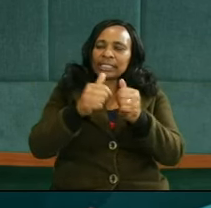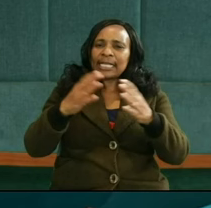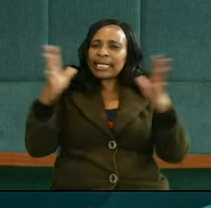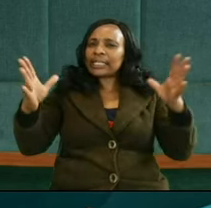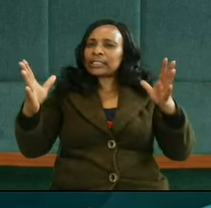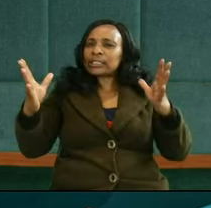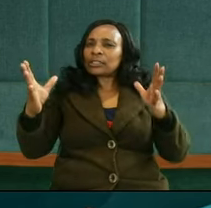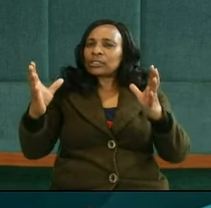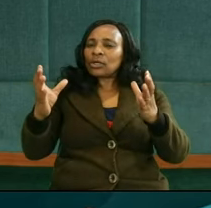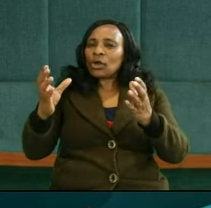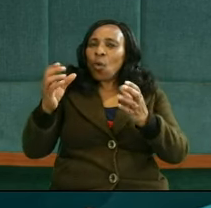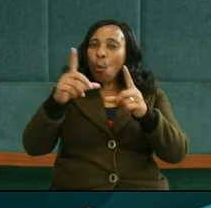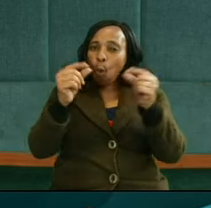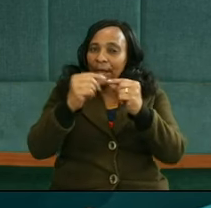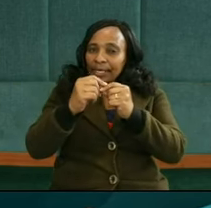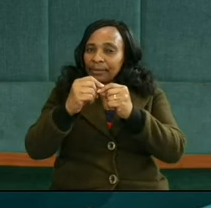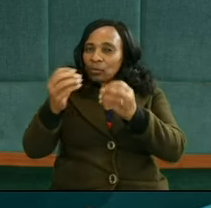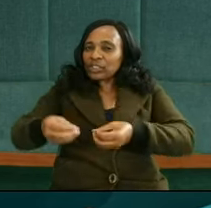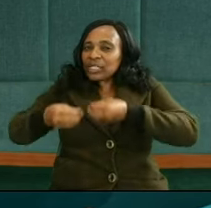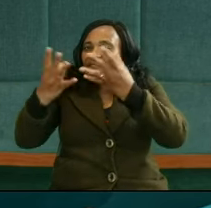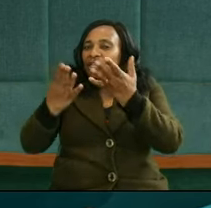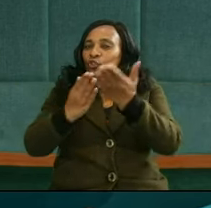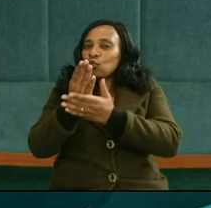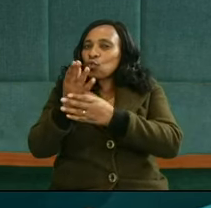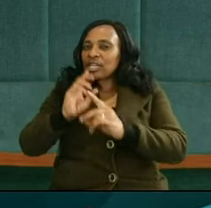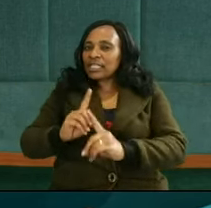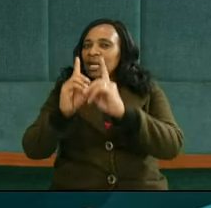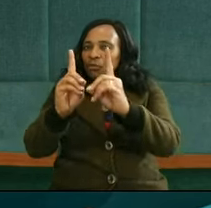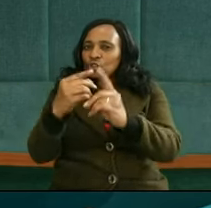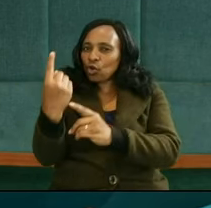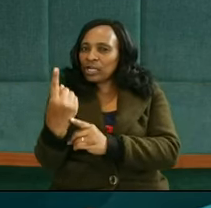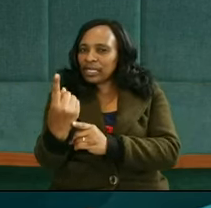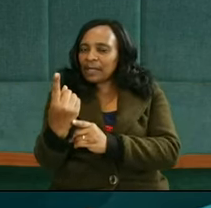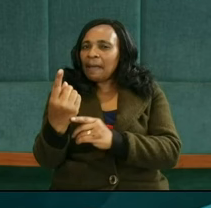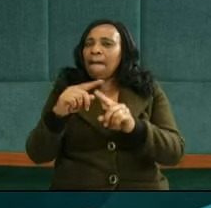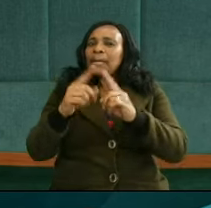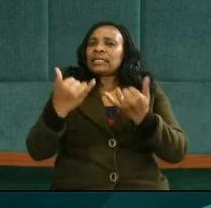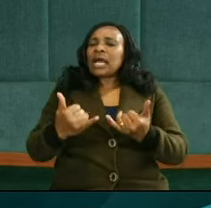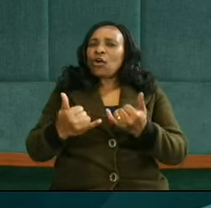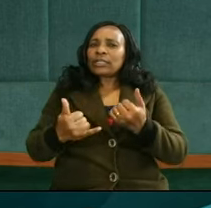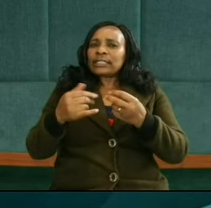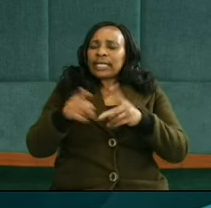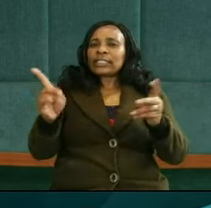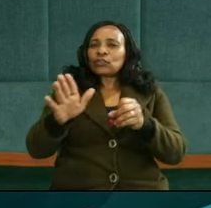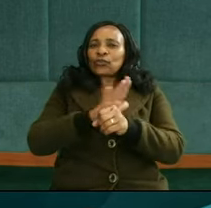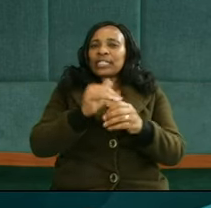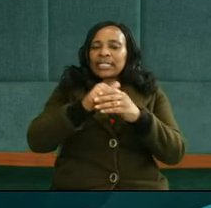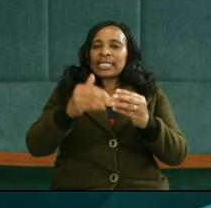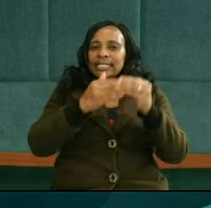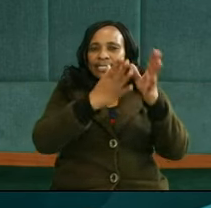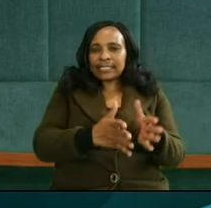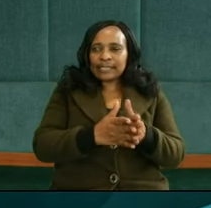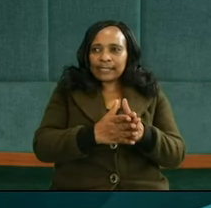Commission had been given only to the apostles. It had been fulfilled in previous years.